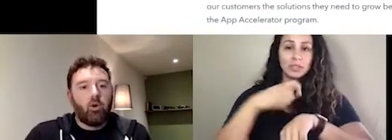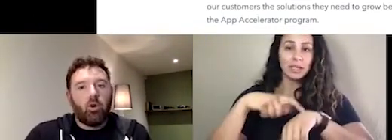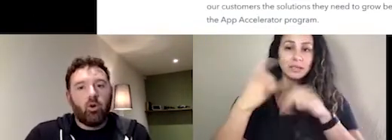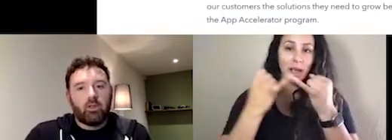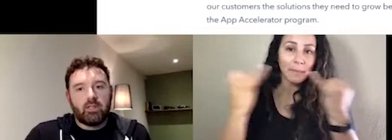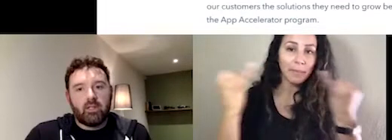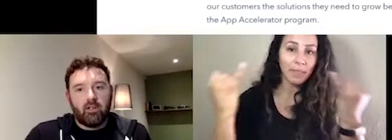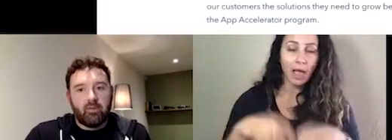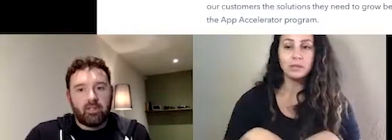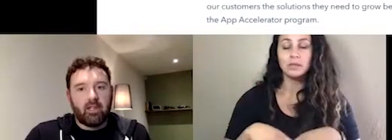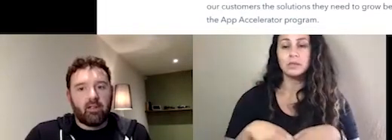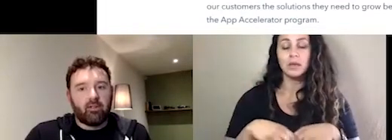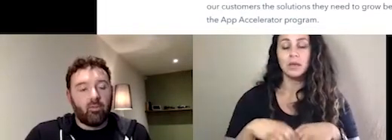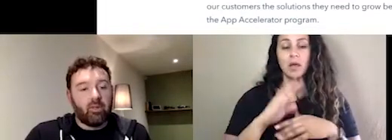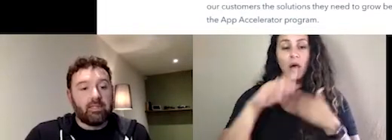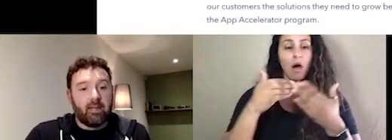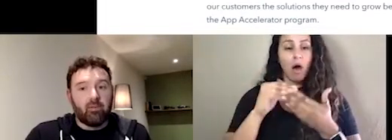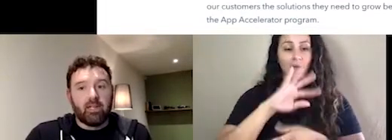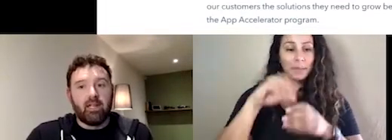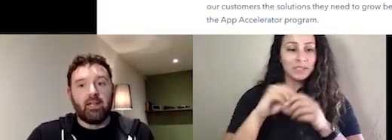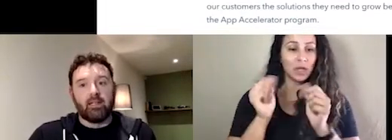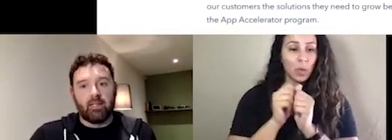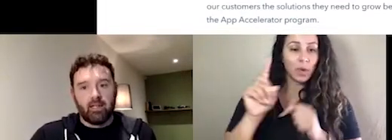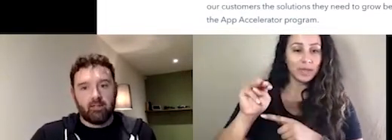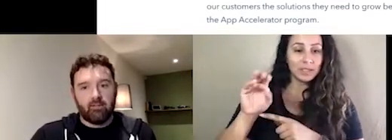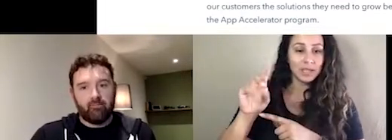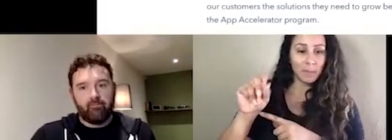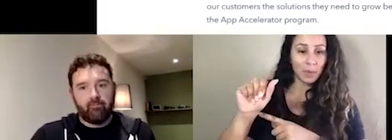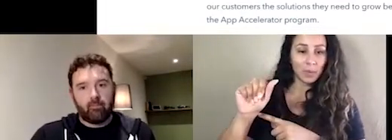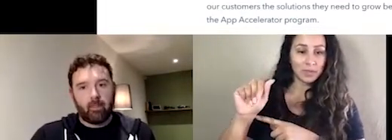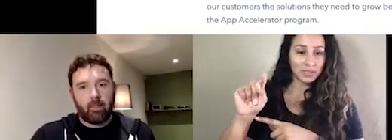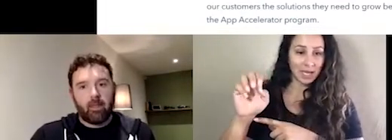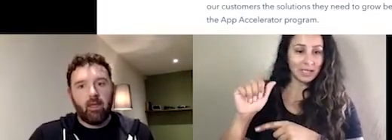timelines, all coming together with a demo day at the end.